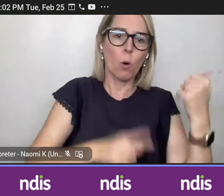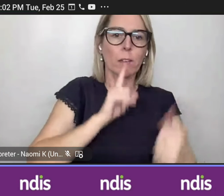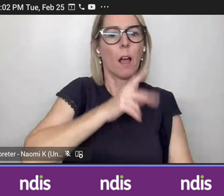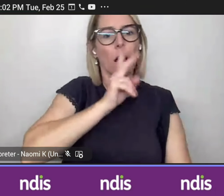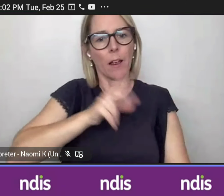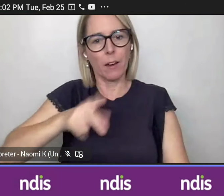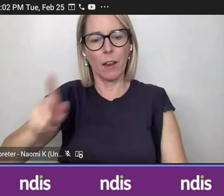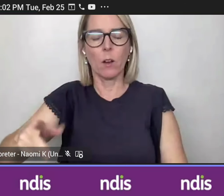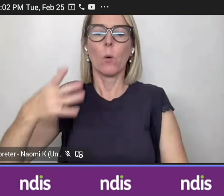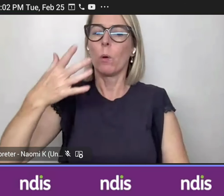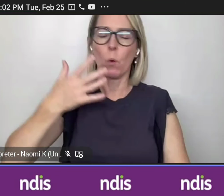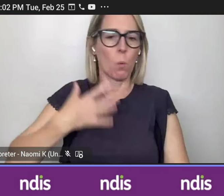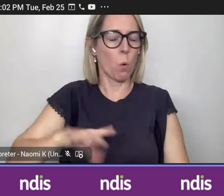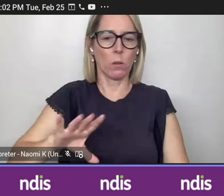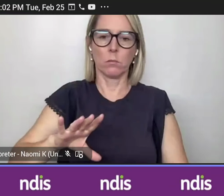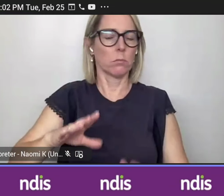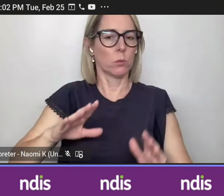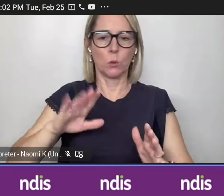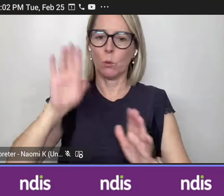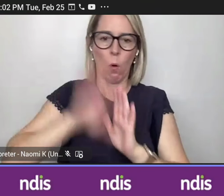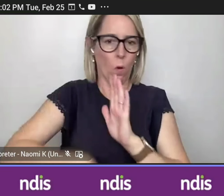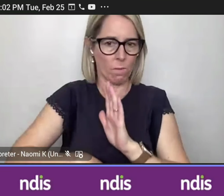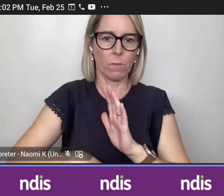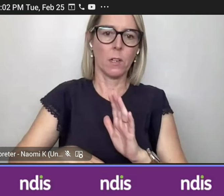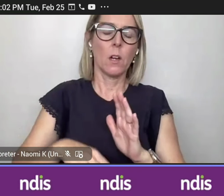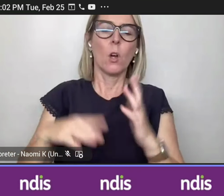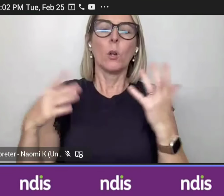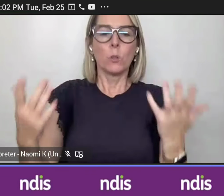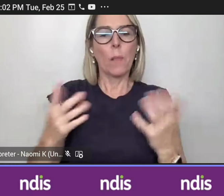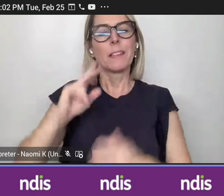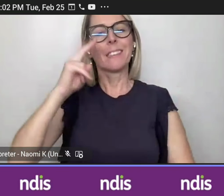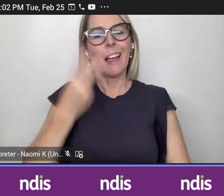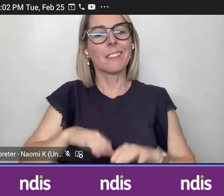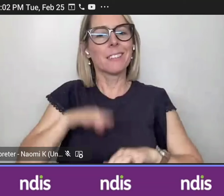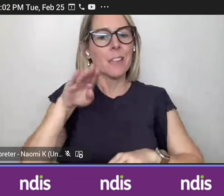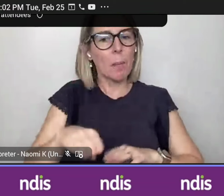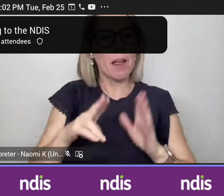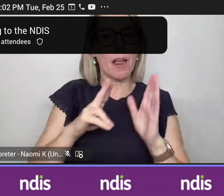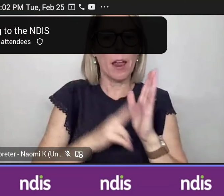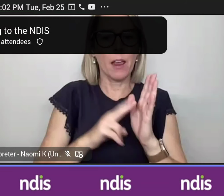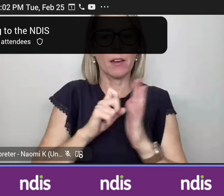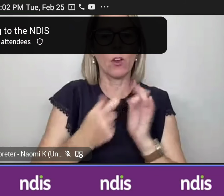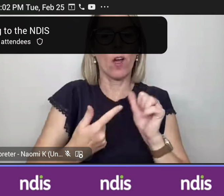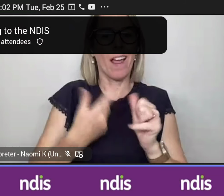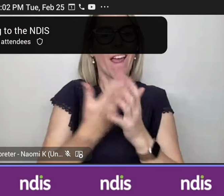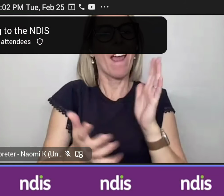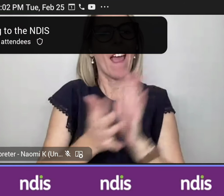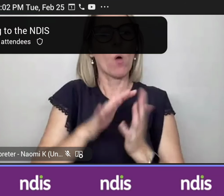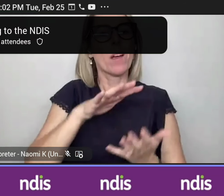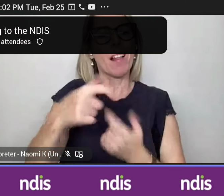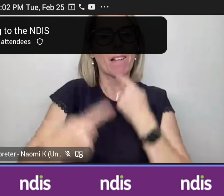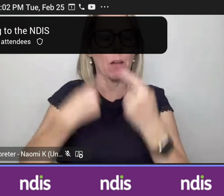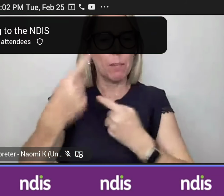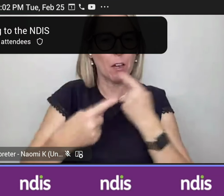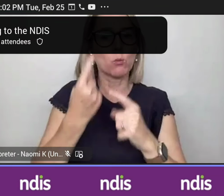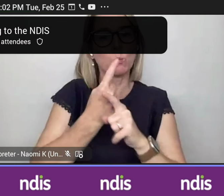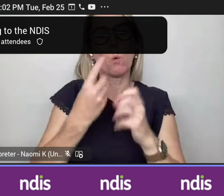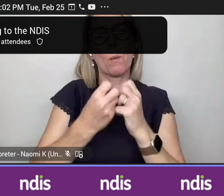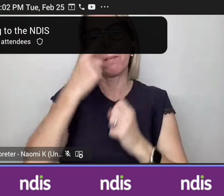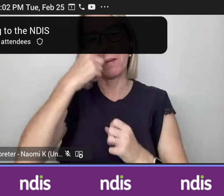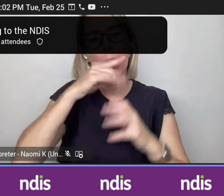to agree how the NDIA will collect information and how to talk with participants about their NDIS